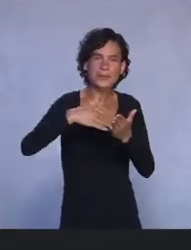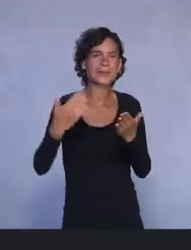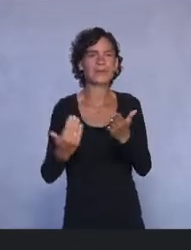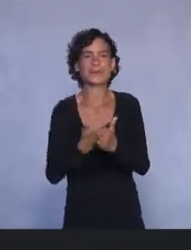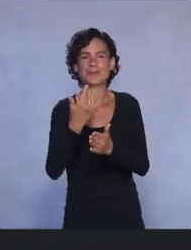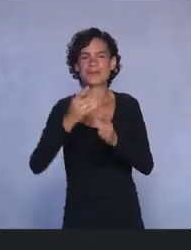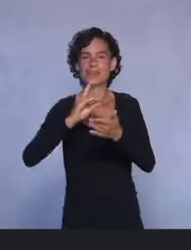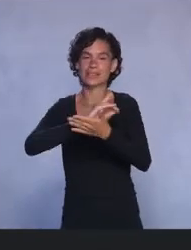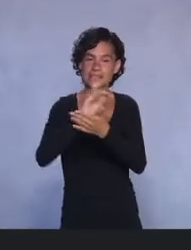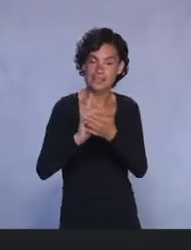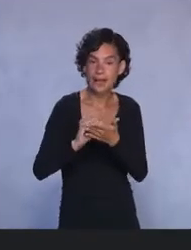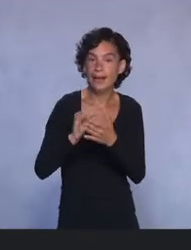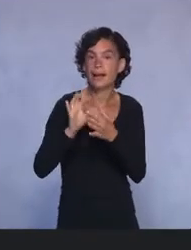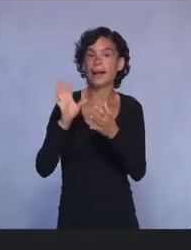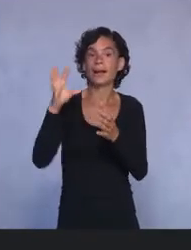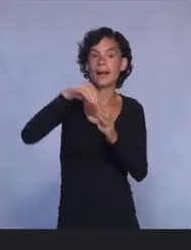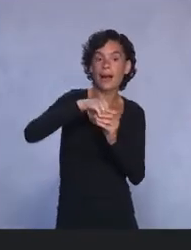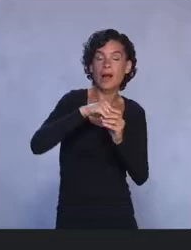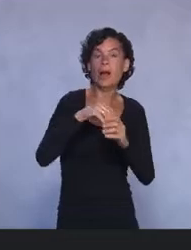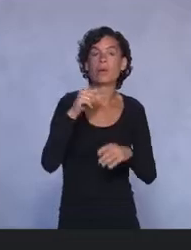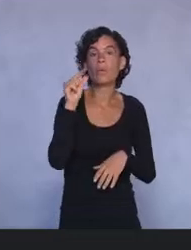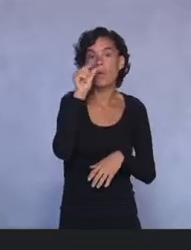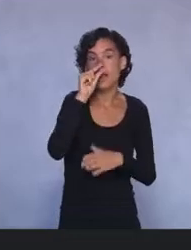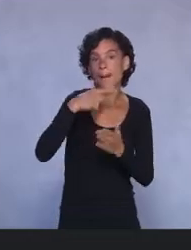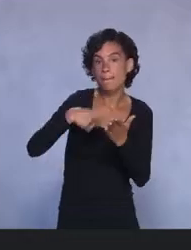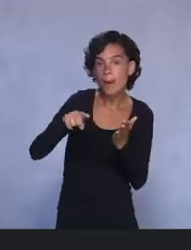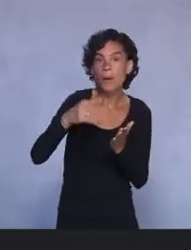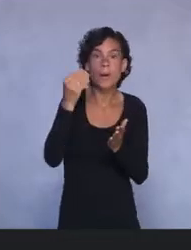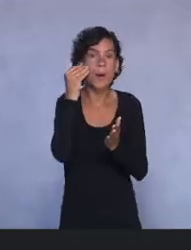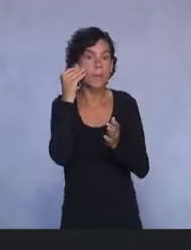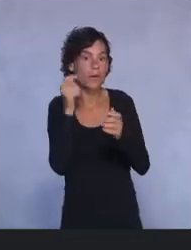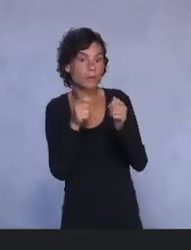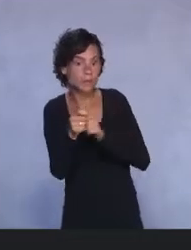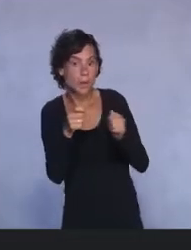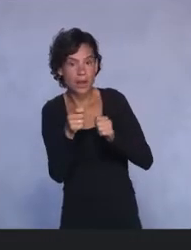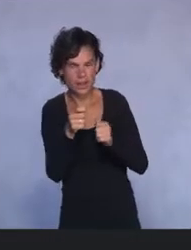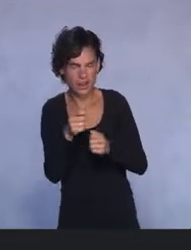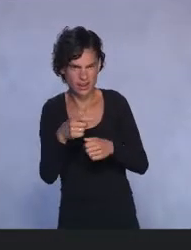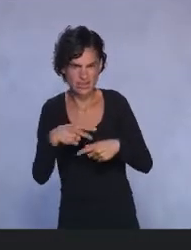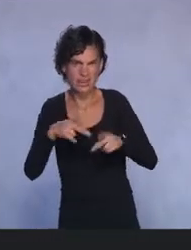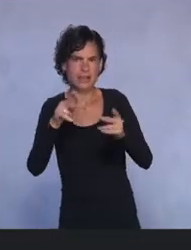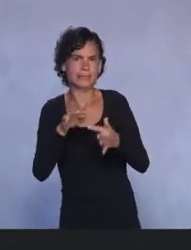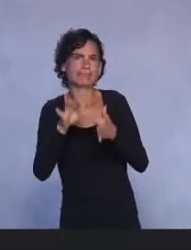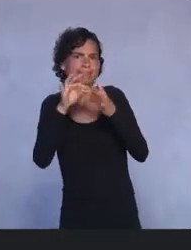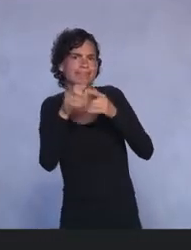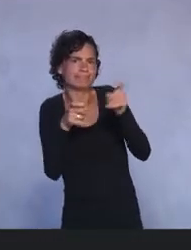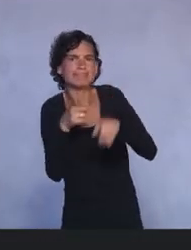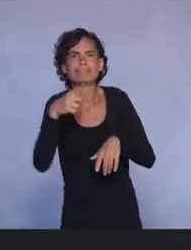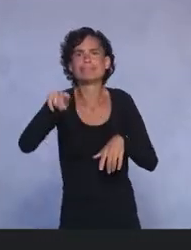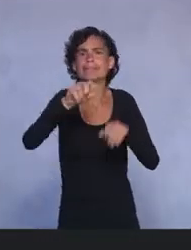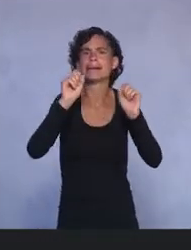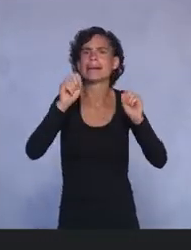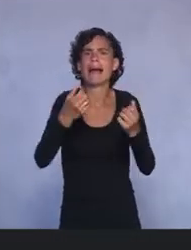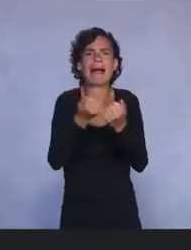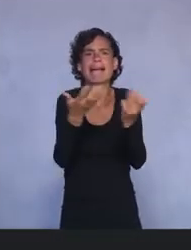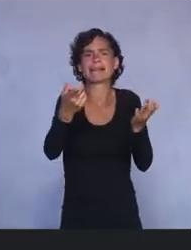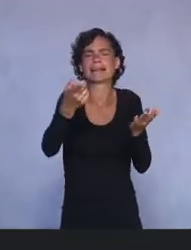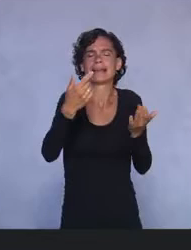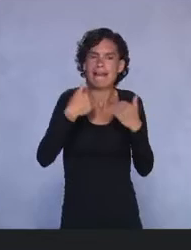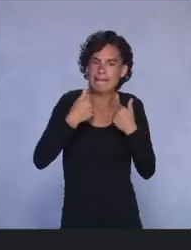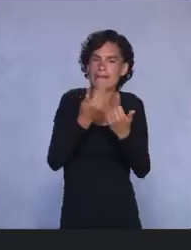Pay and home controls, while still allowing for customization, so you can have everything you need right at your